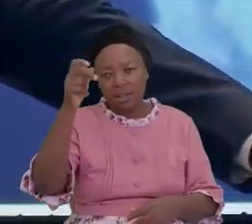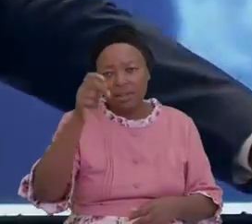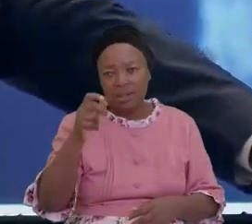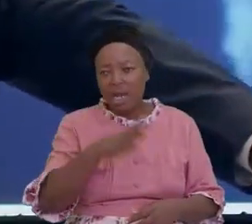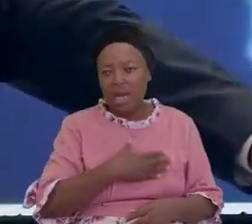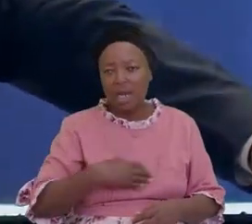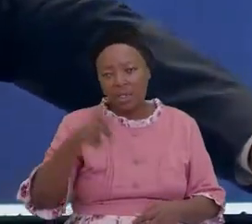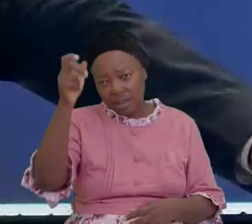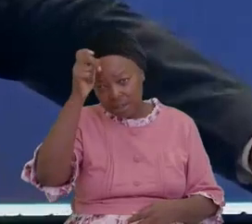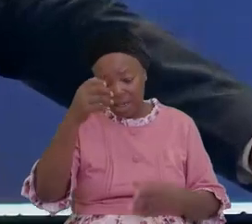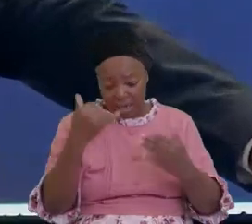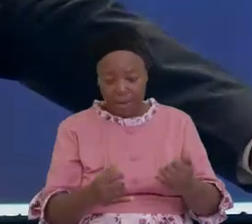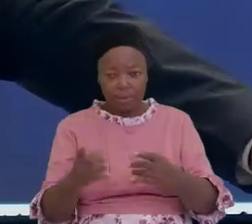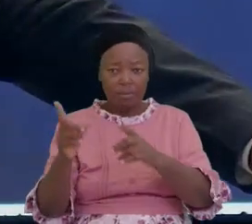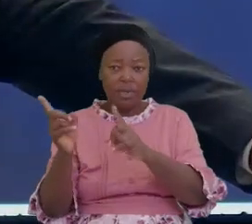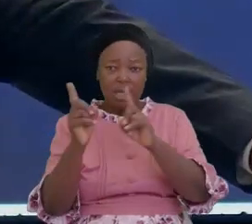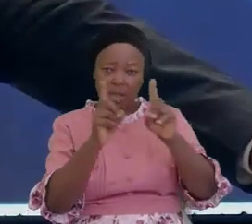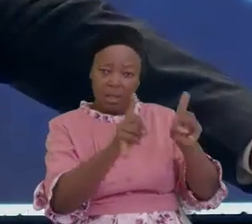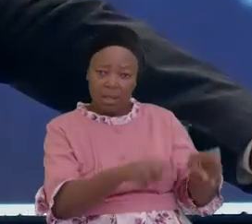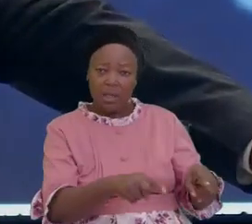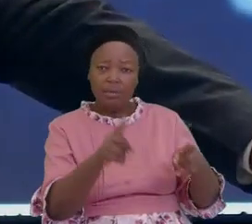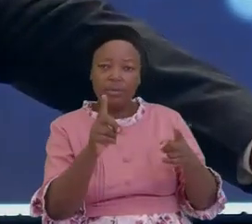And Satan now came to influence Peter.